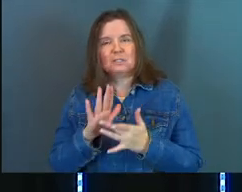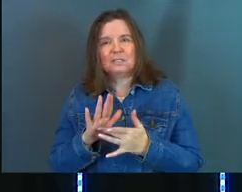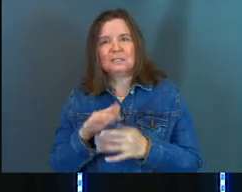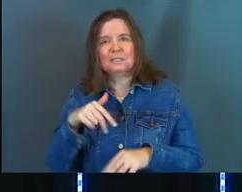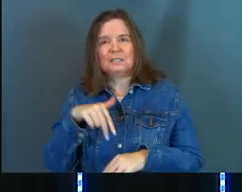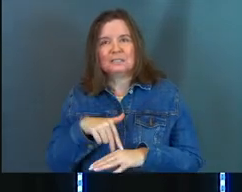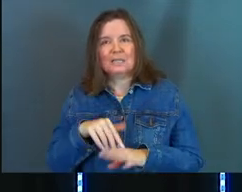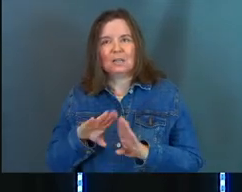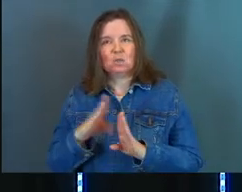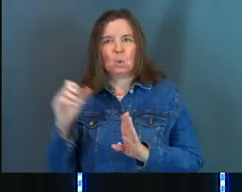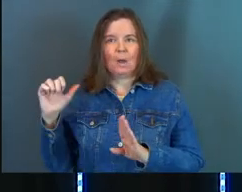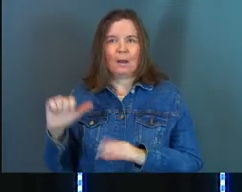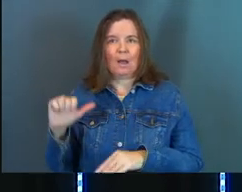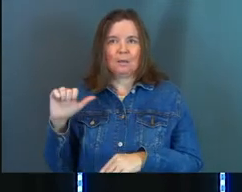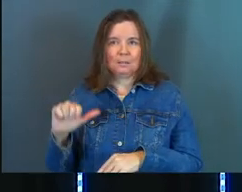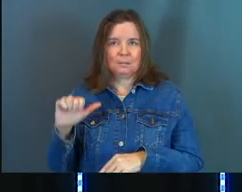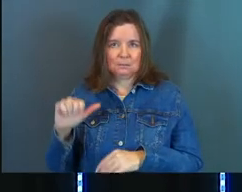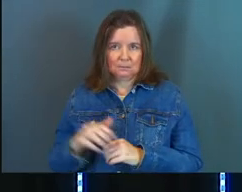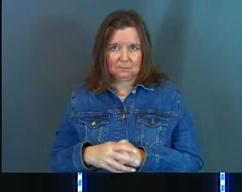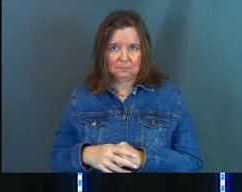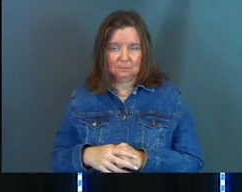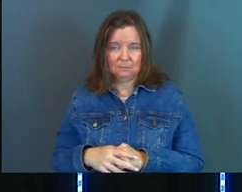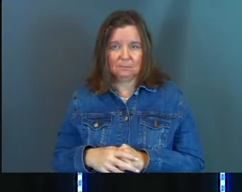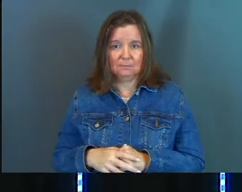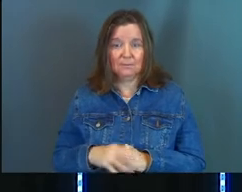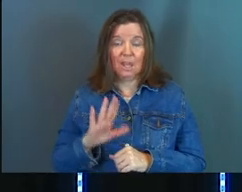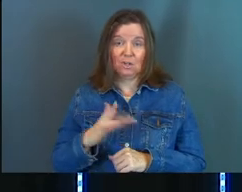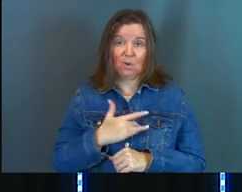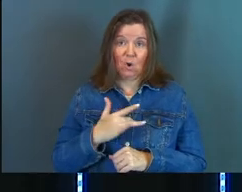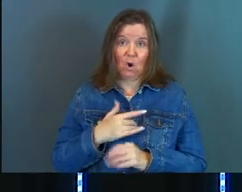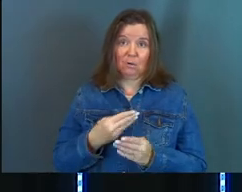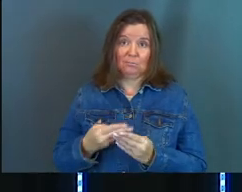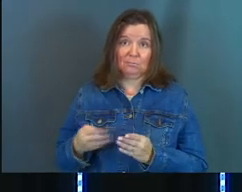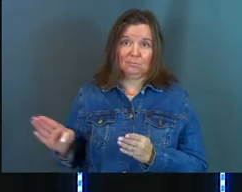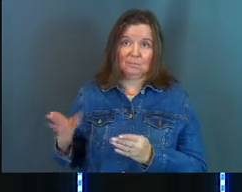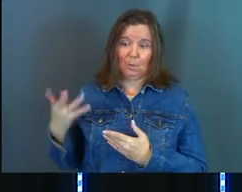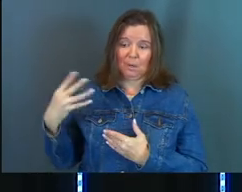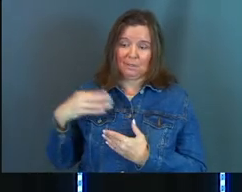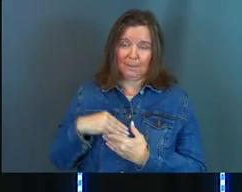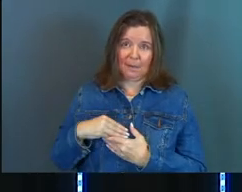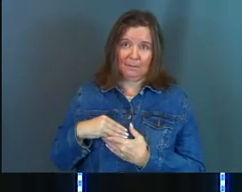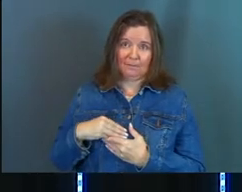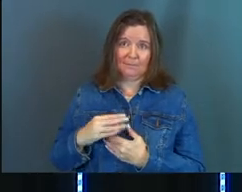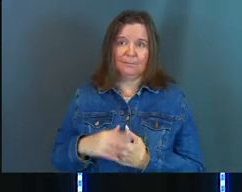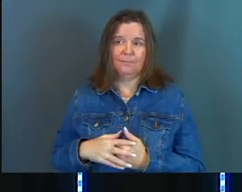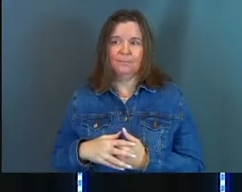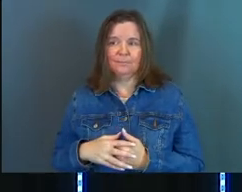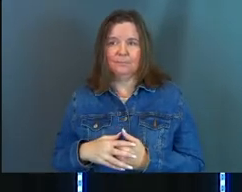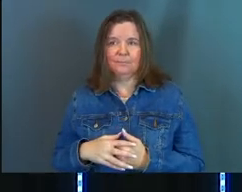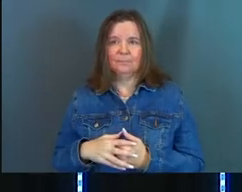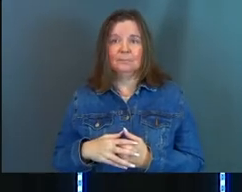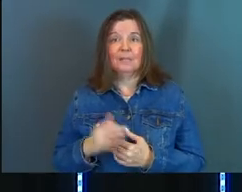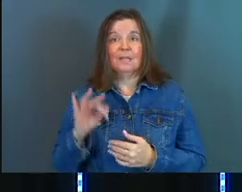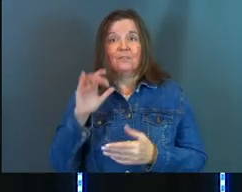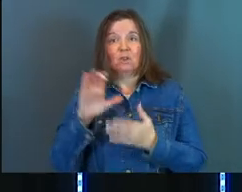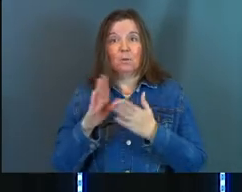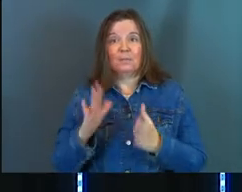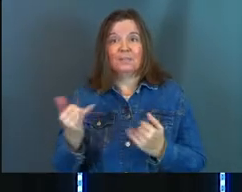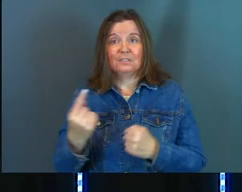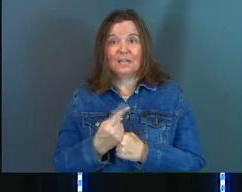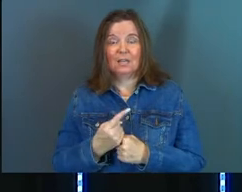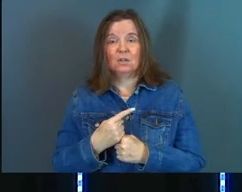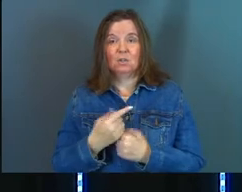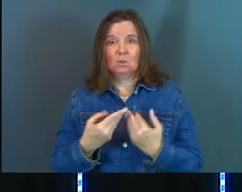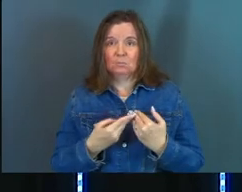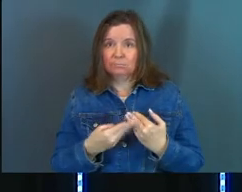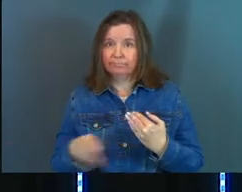Jesus stands at the door and knocks, and it's your heart, and he wants to come in. And if you're a believer today,